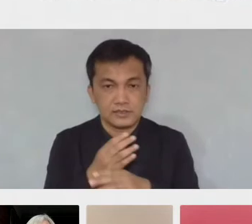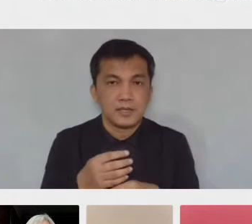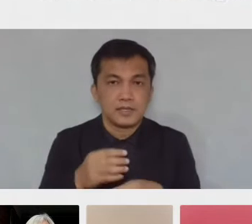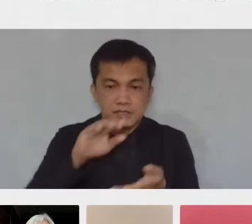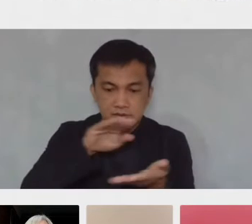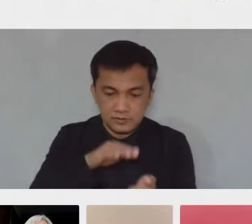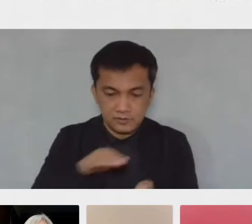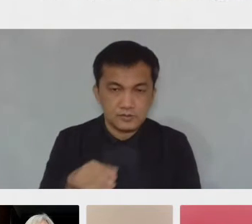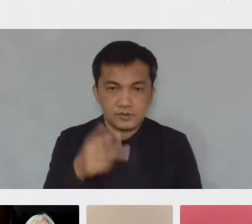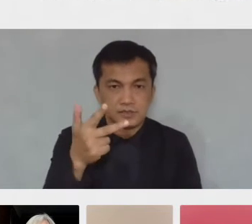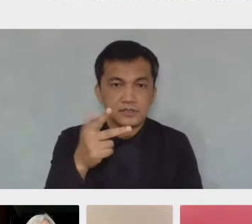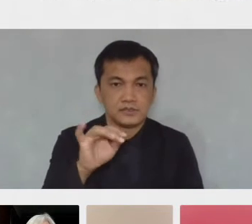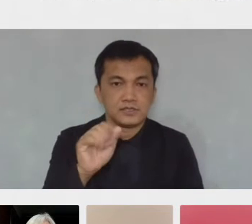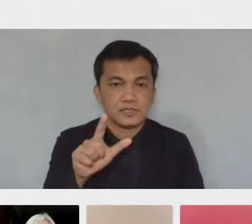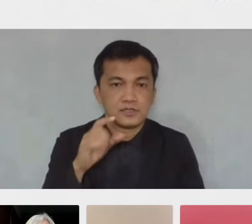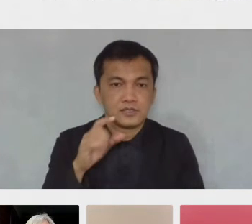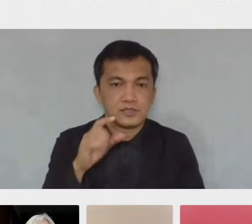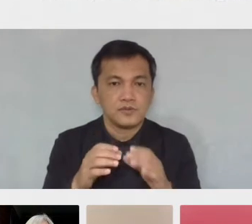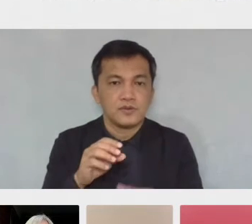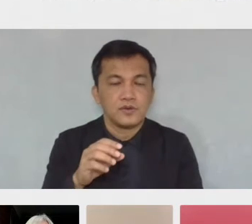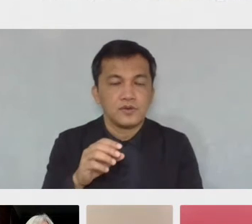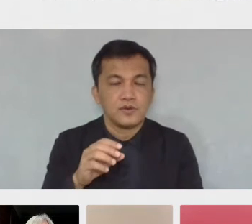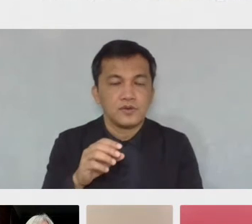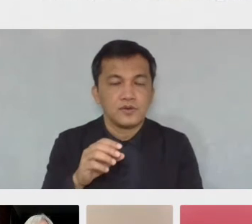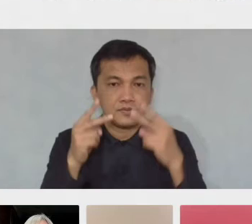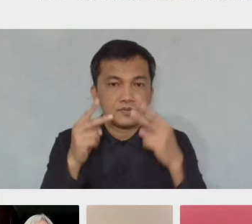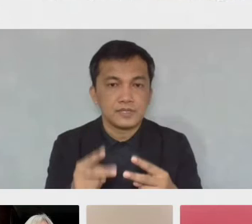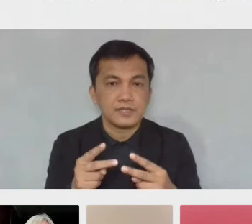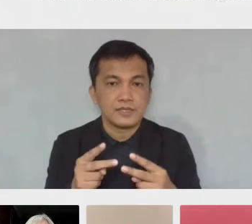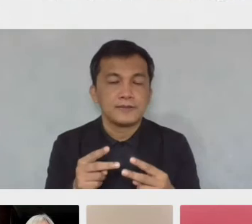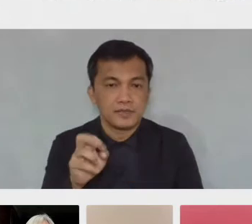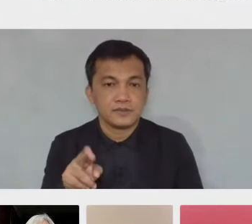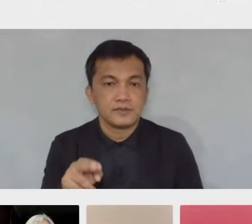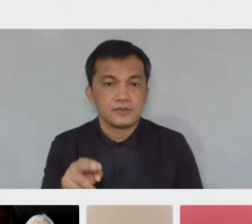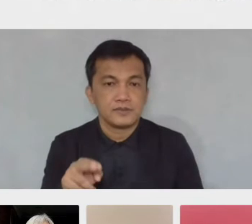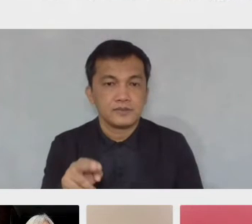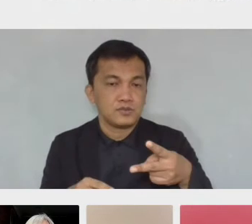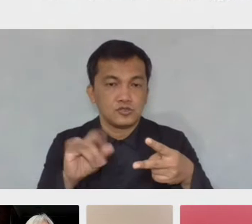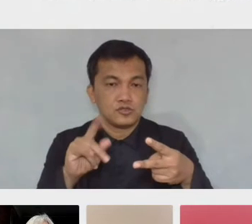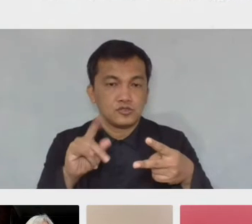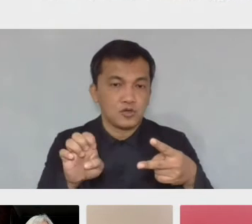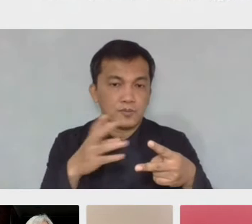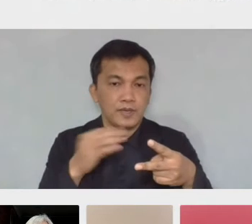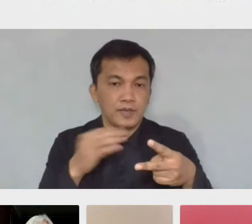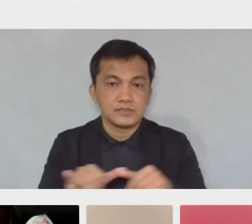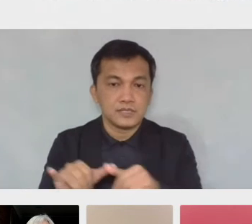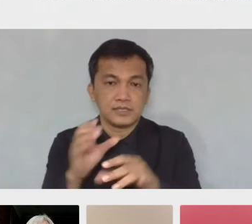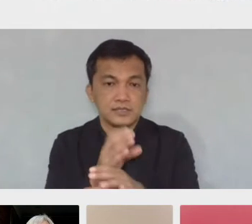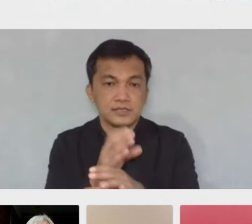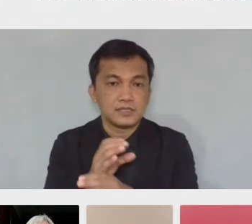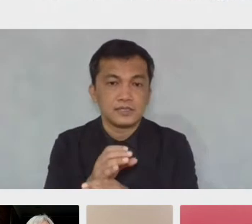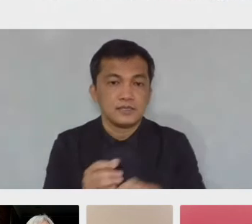into 3: digital communication and website manner. Number 2, the scope and standards of care. And number